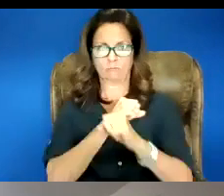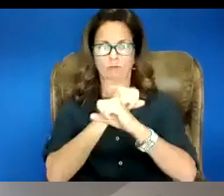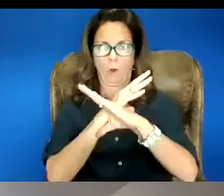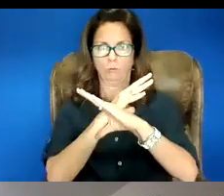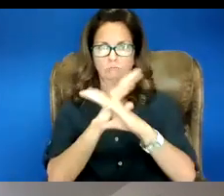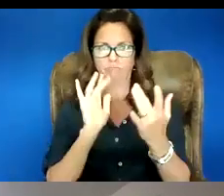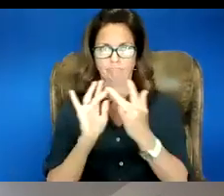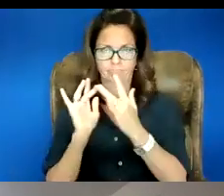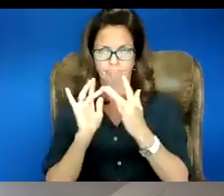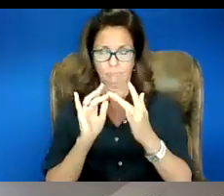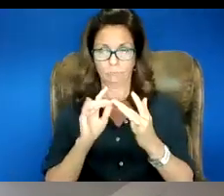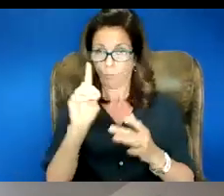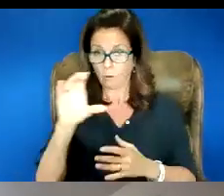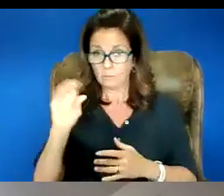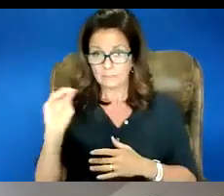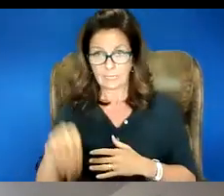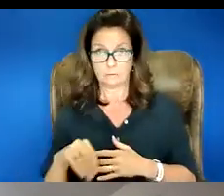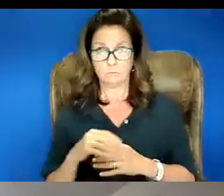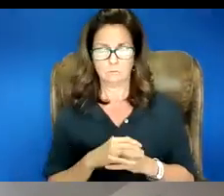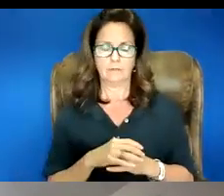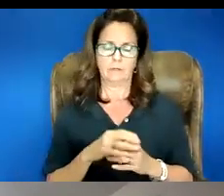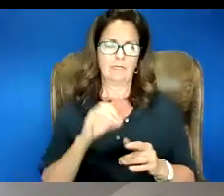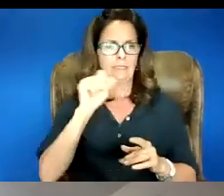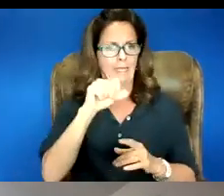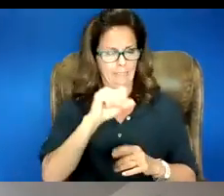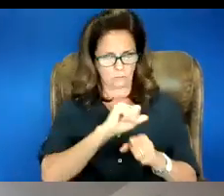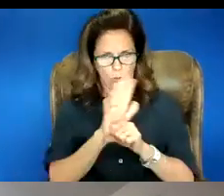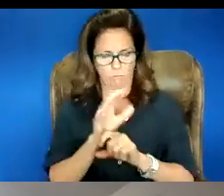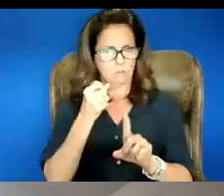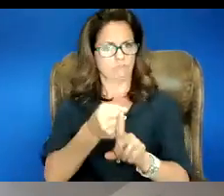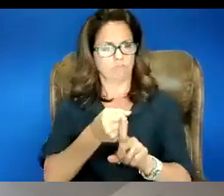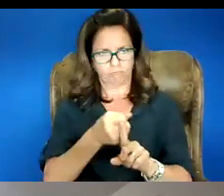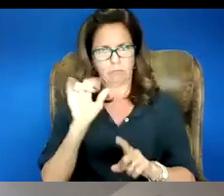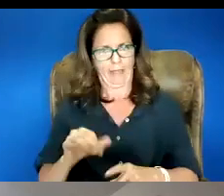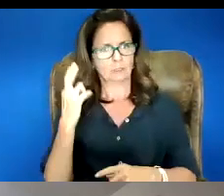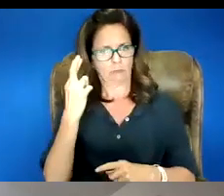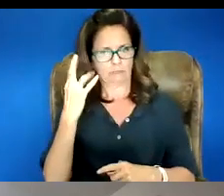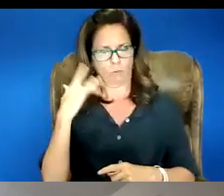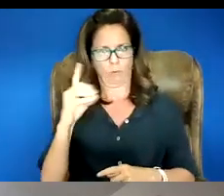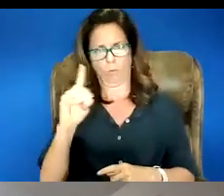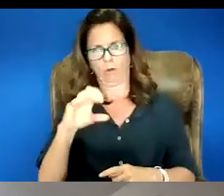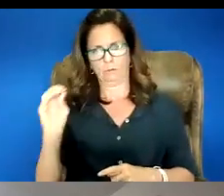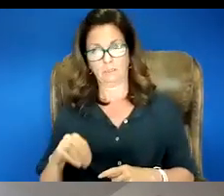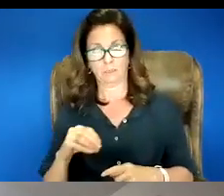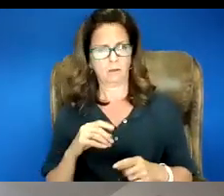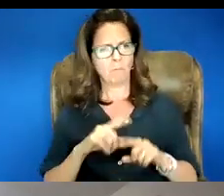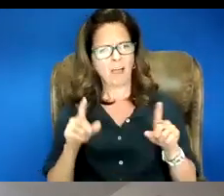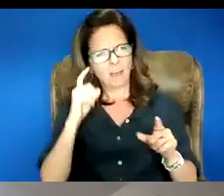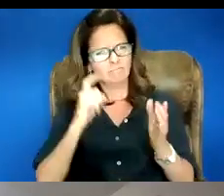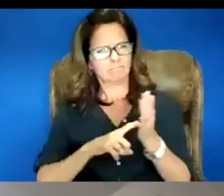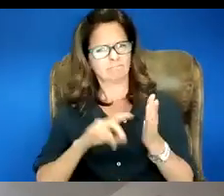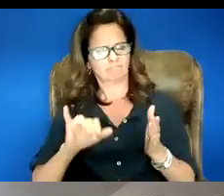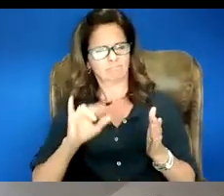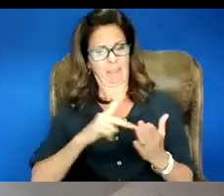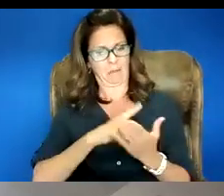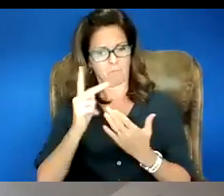that's primarily due to COVID, but also we've learned that we can deliver the program